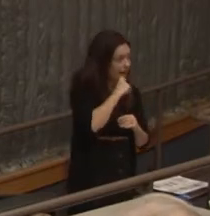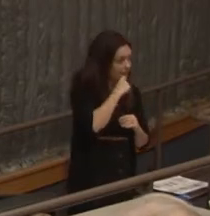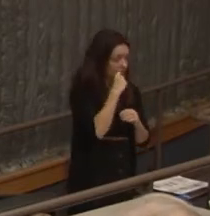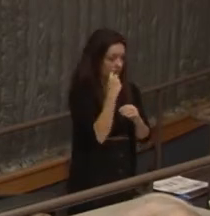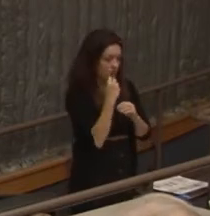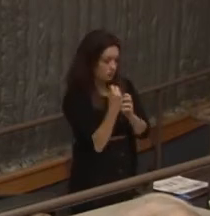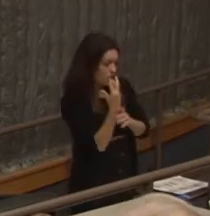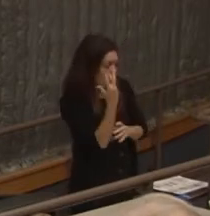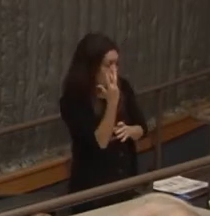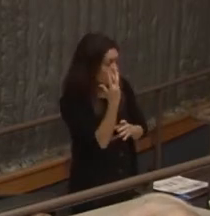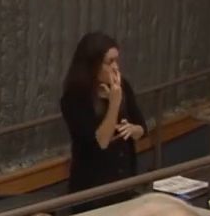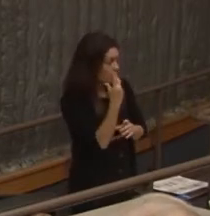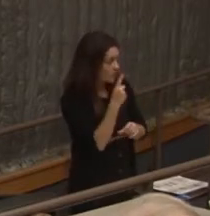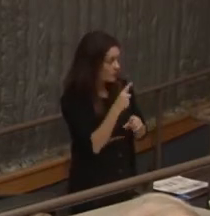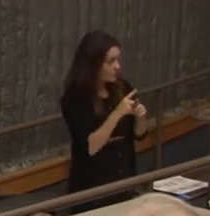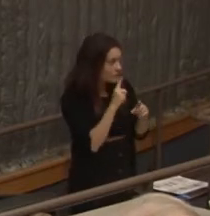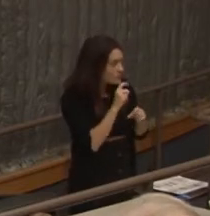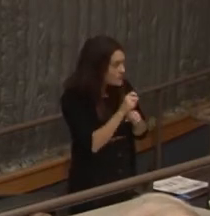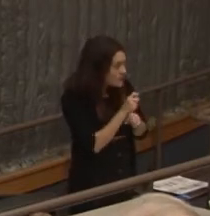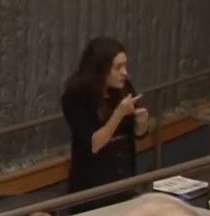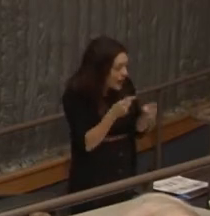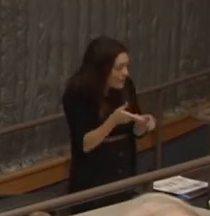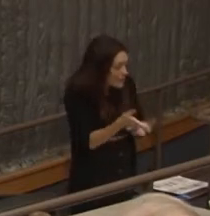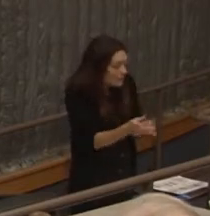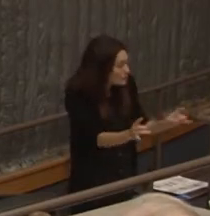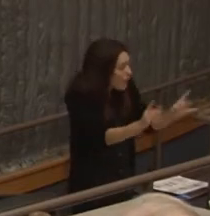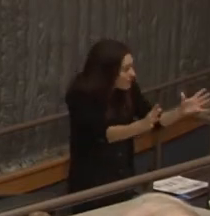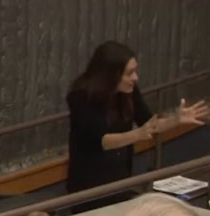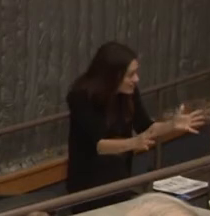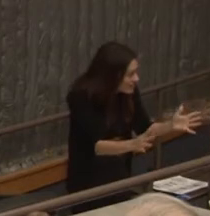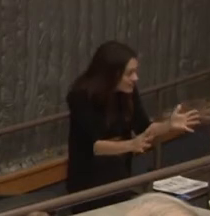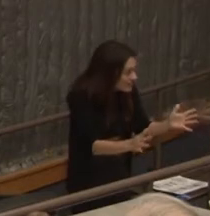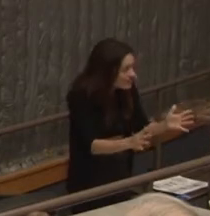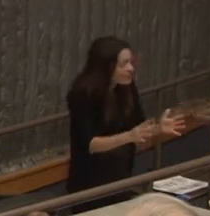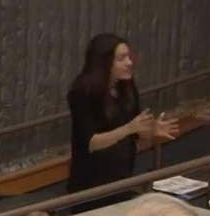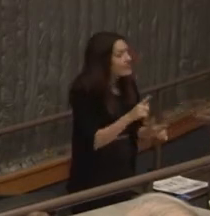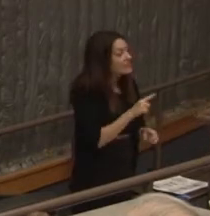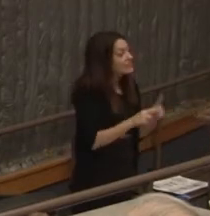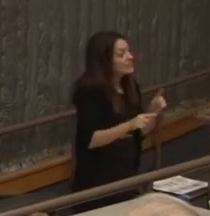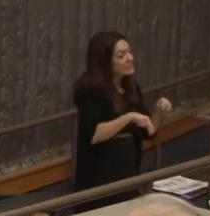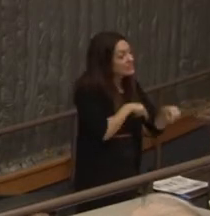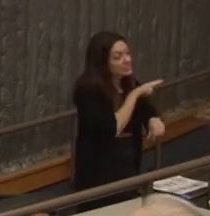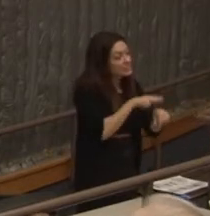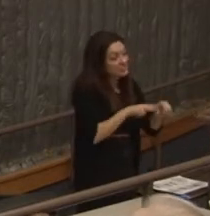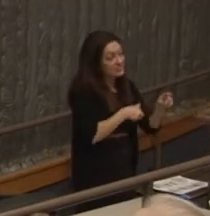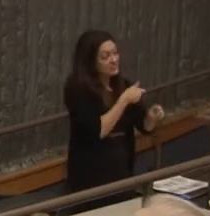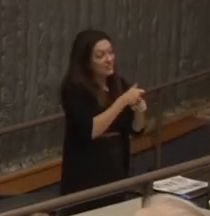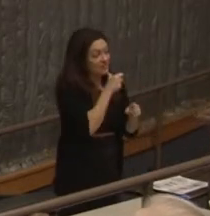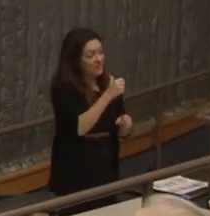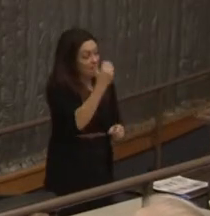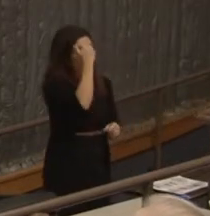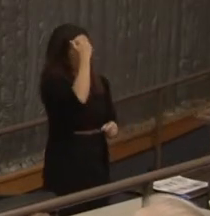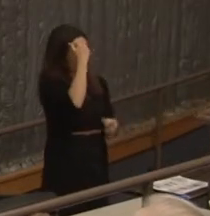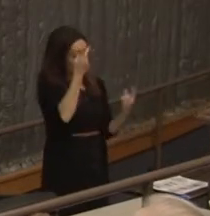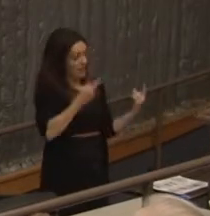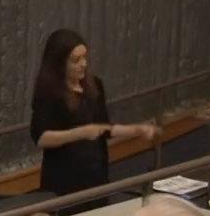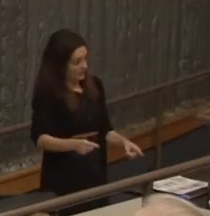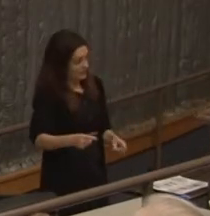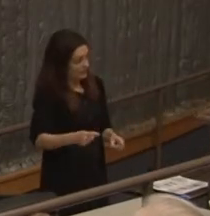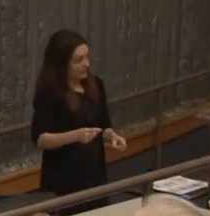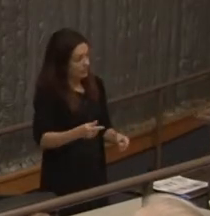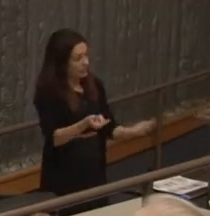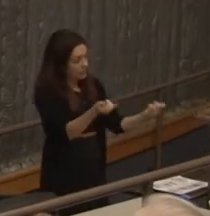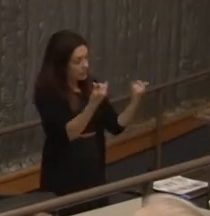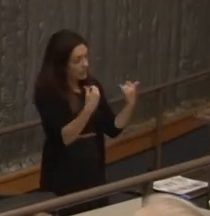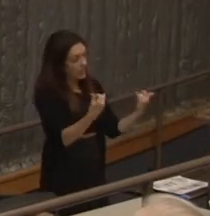happened. But nature is not sentient. We are. So nature is not conscious of what happened. So we said, let's just saw off these